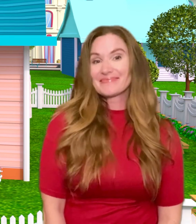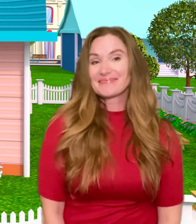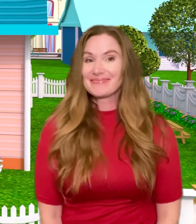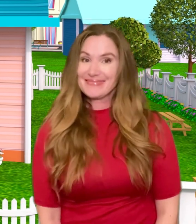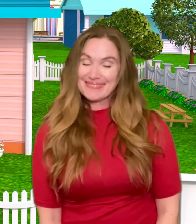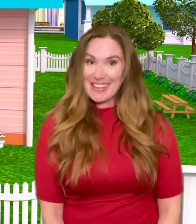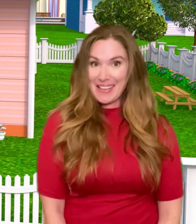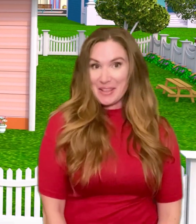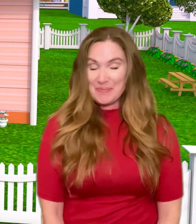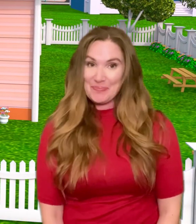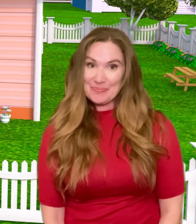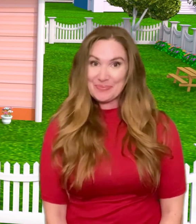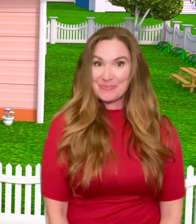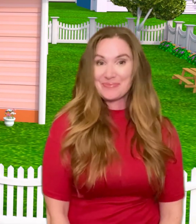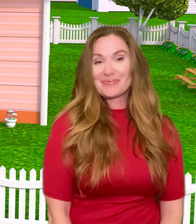win